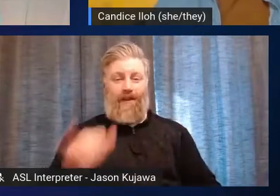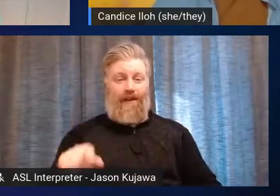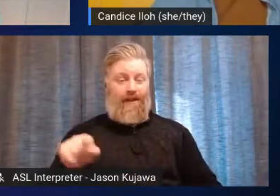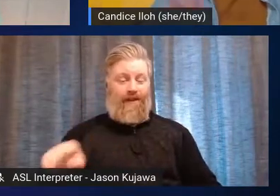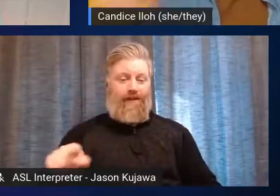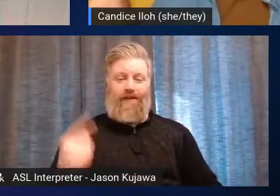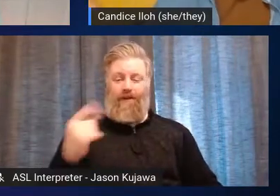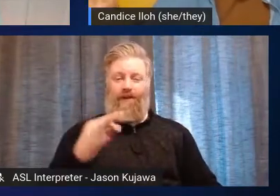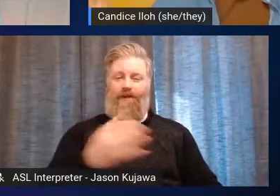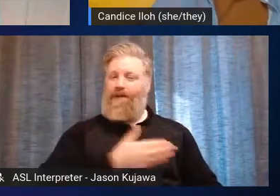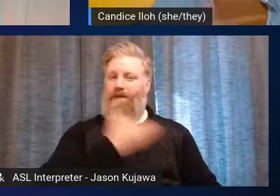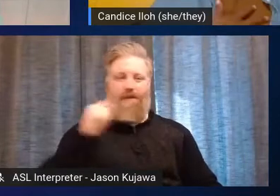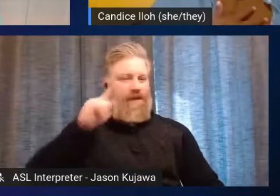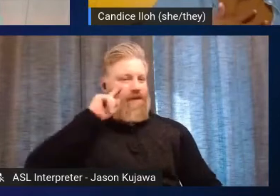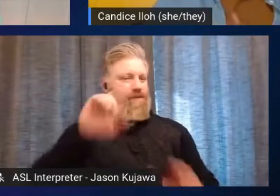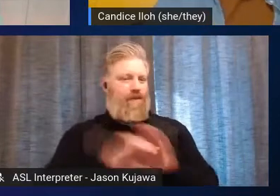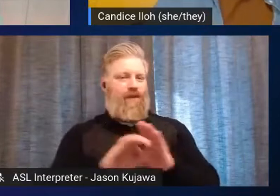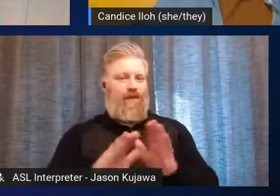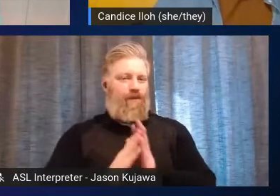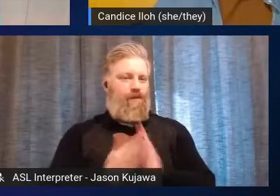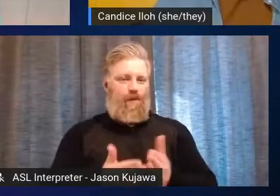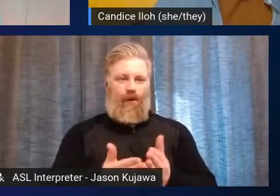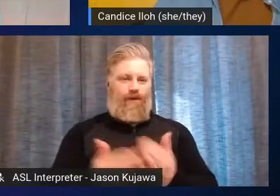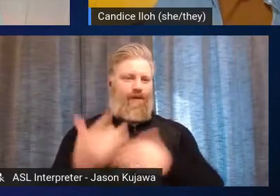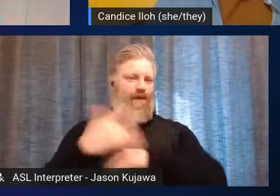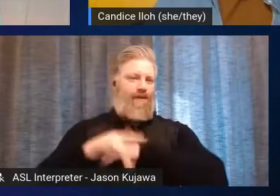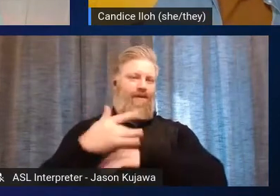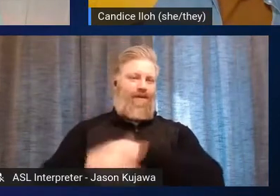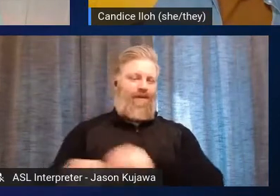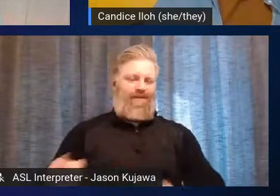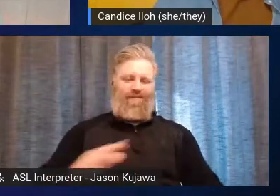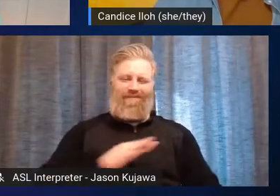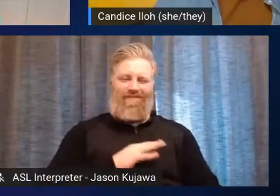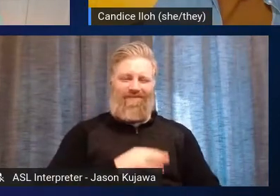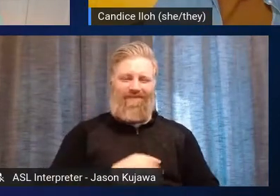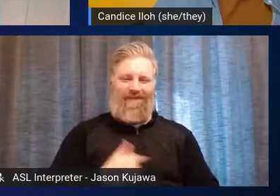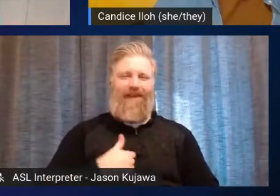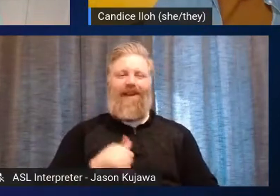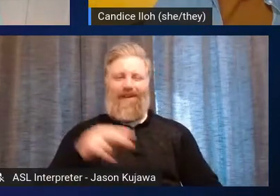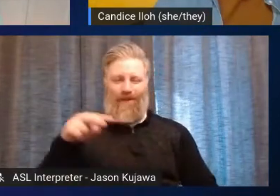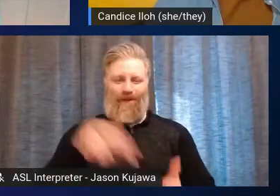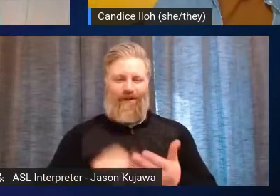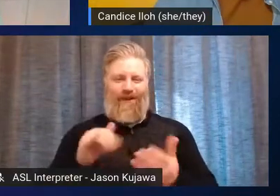of the best picture books out, and I still revisit it a lot.